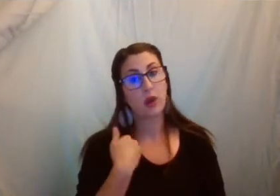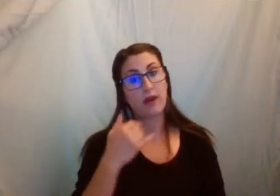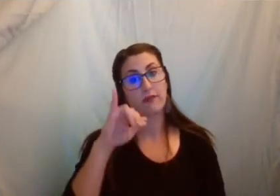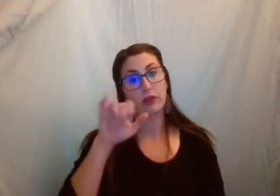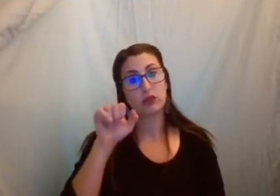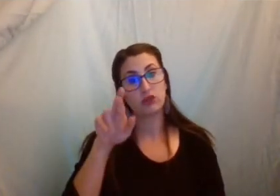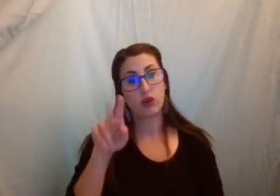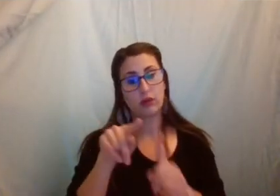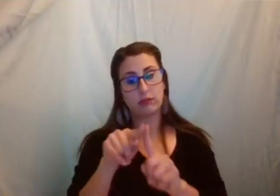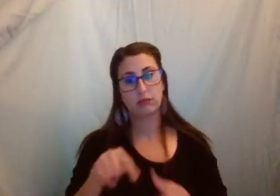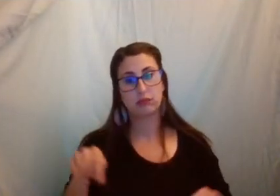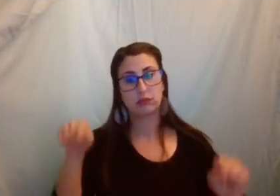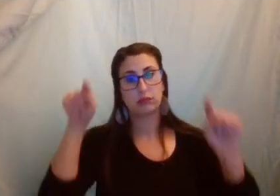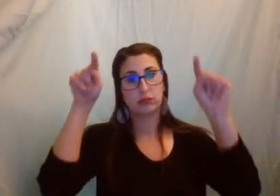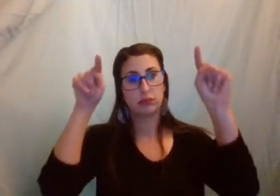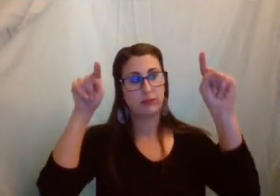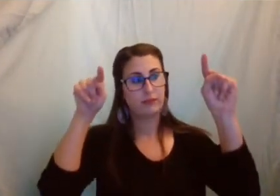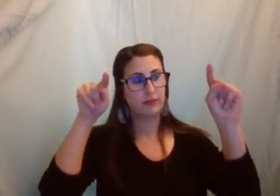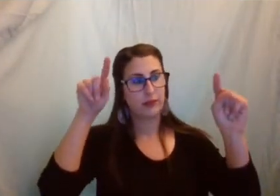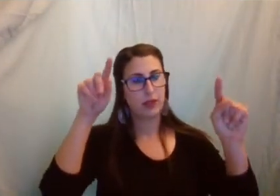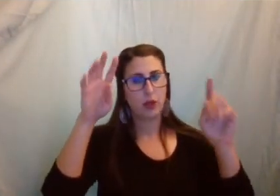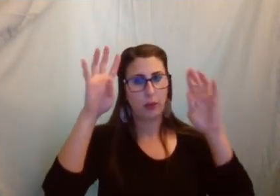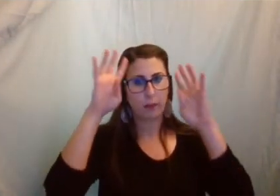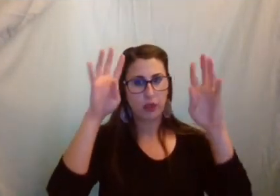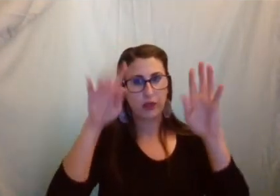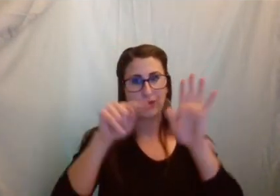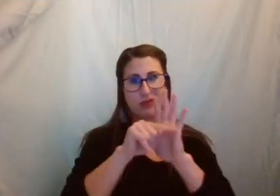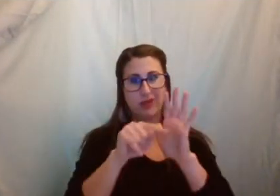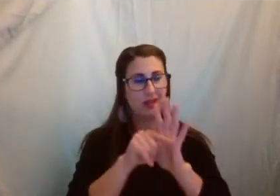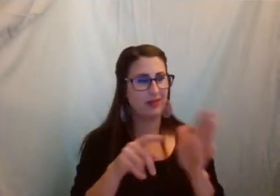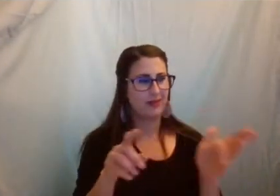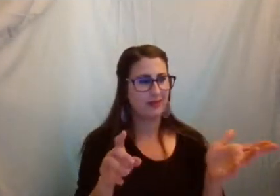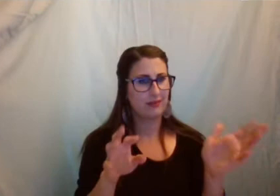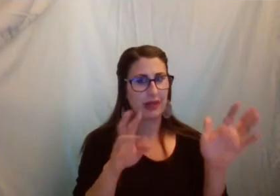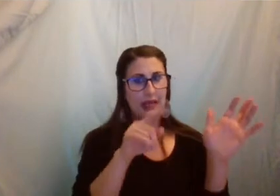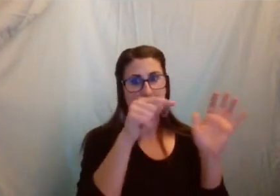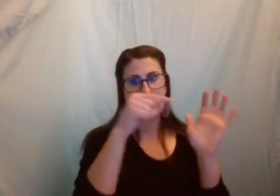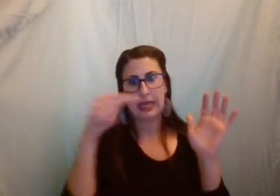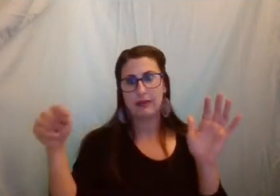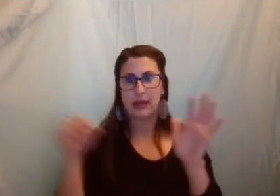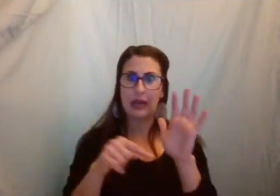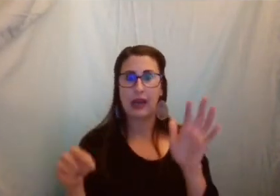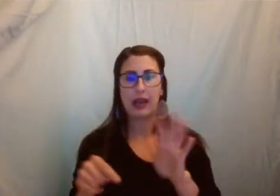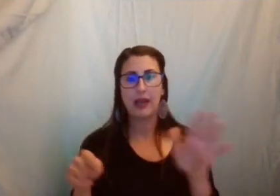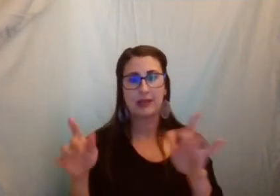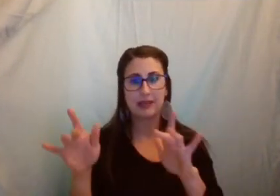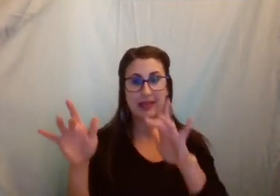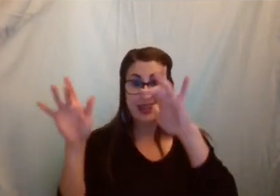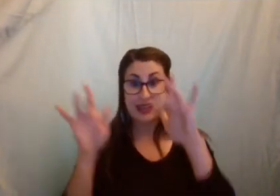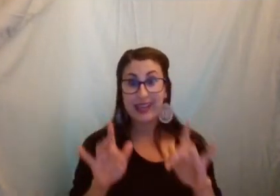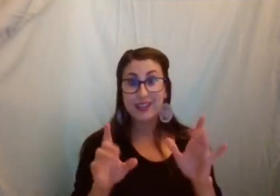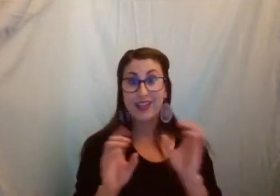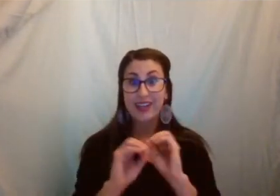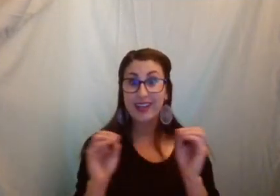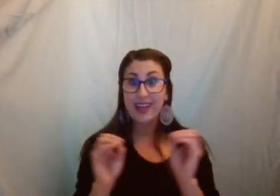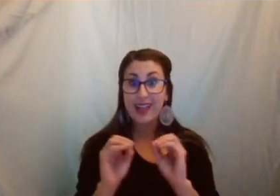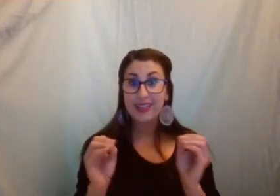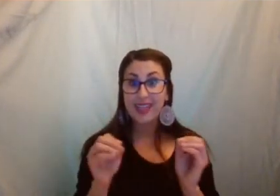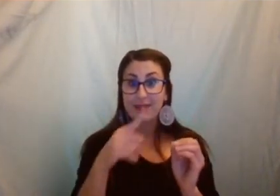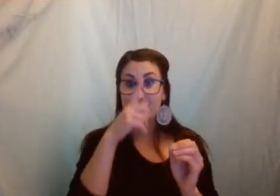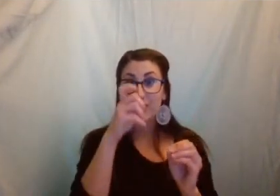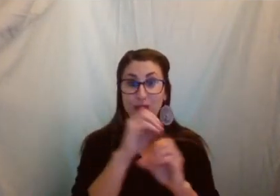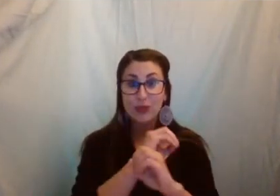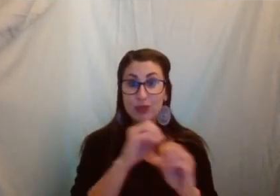34 negatives and 30 negatives, pretend those are negatives, nothing cancels. The only thing that can cancel with the negative